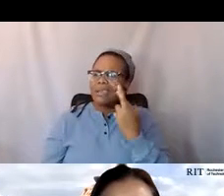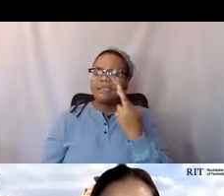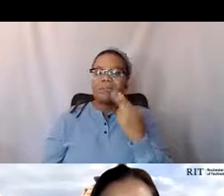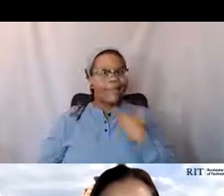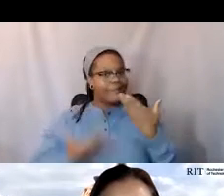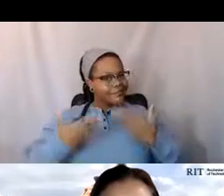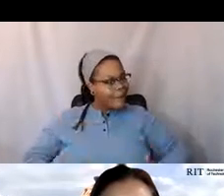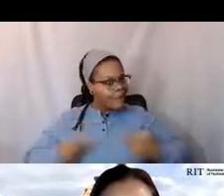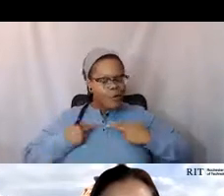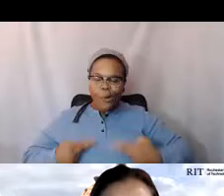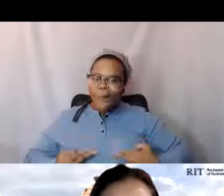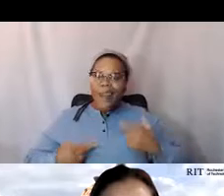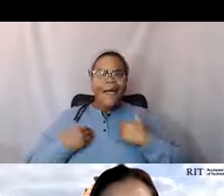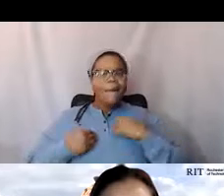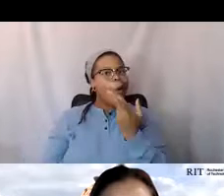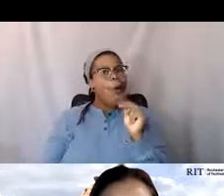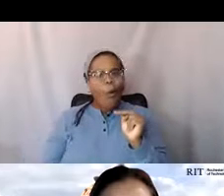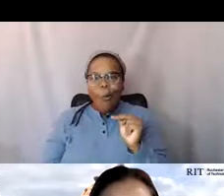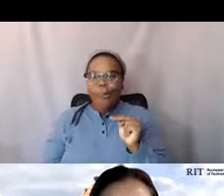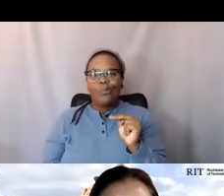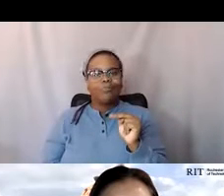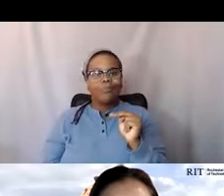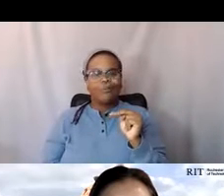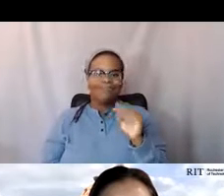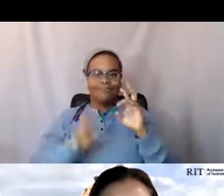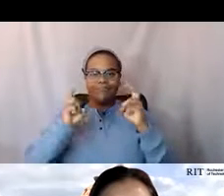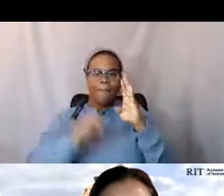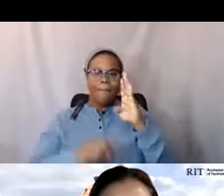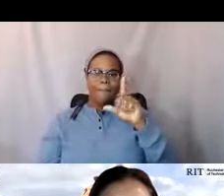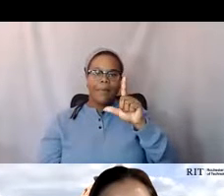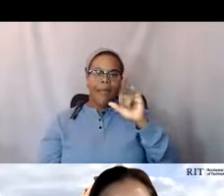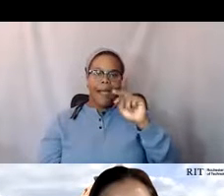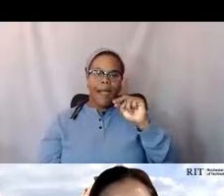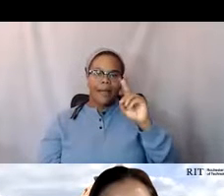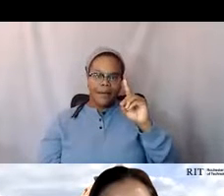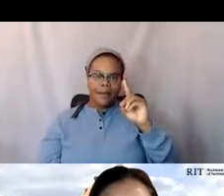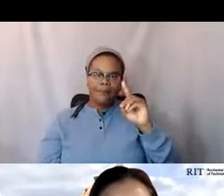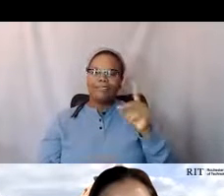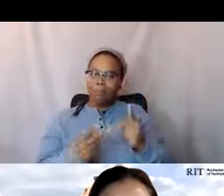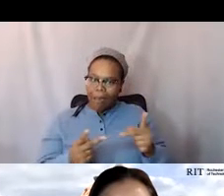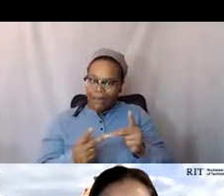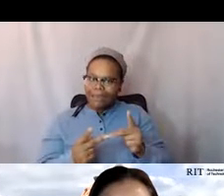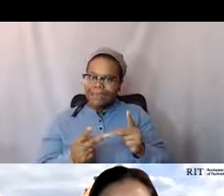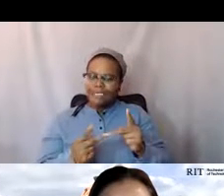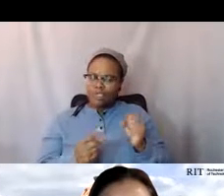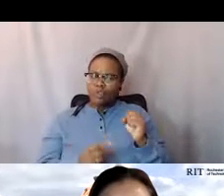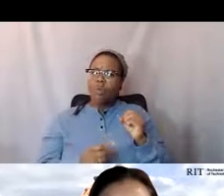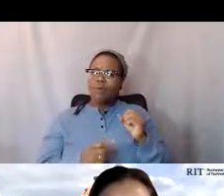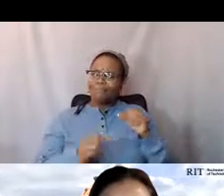being, I have my own blind spots. So in the pursuit of sort of enlightening myself, how can